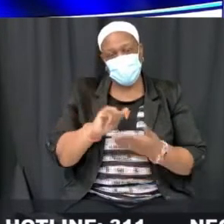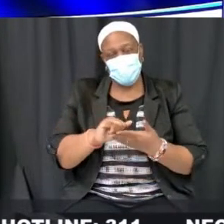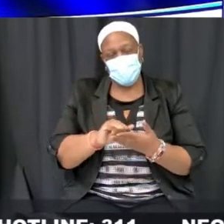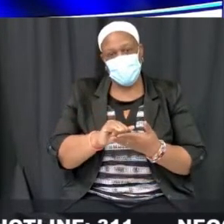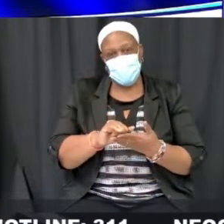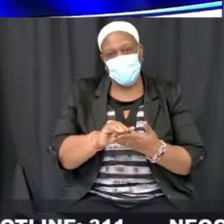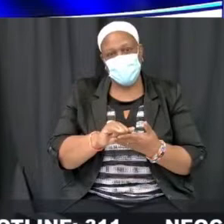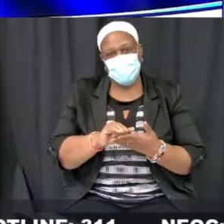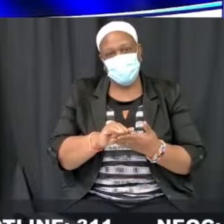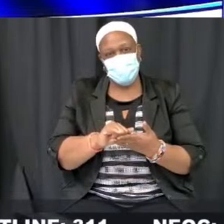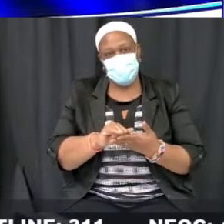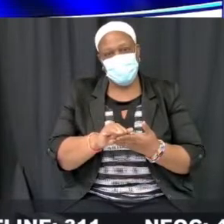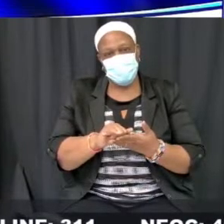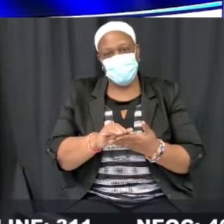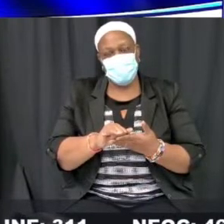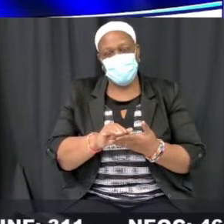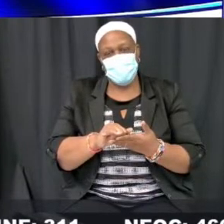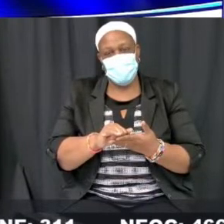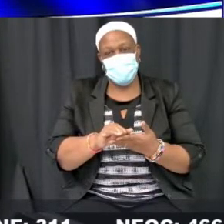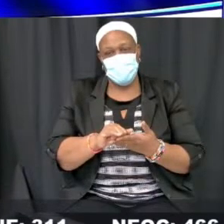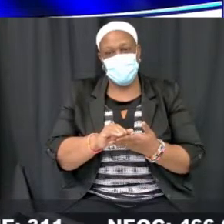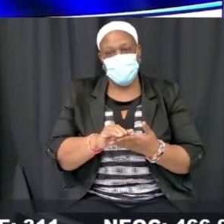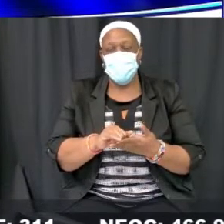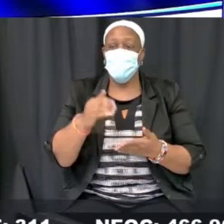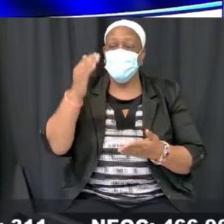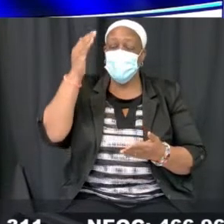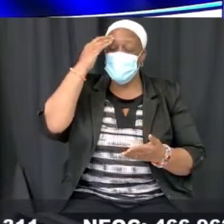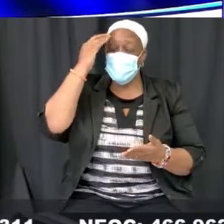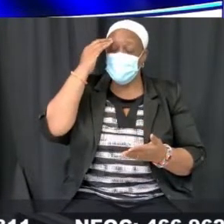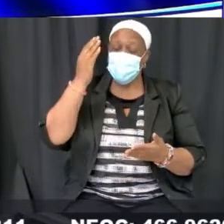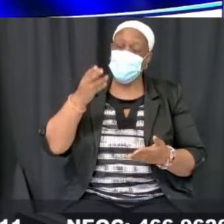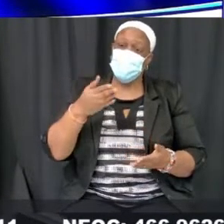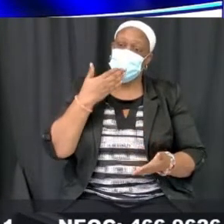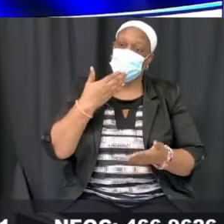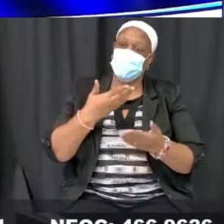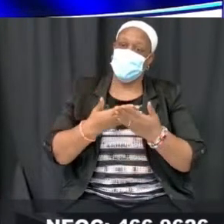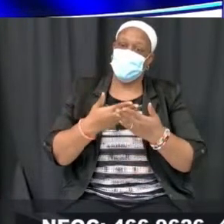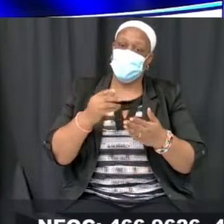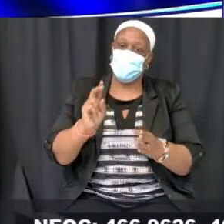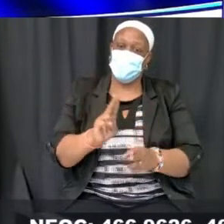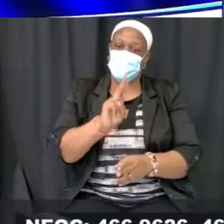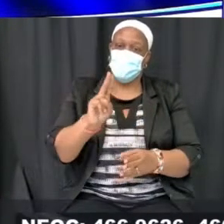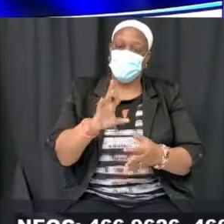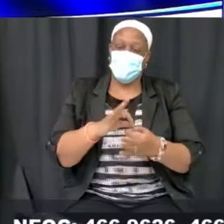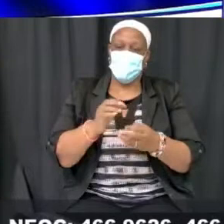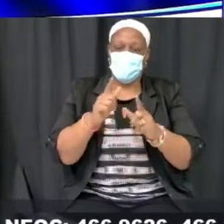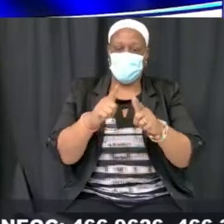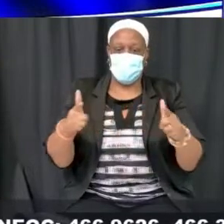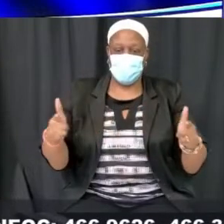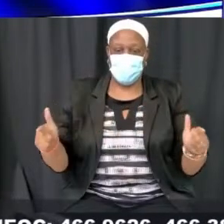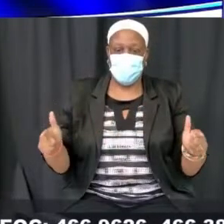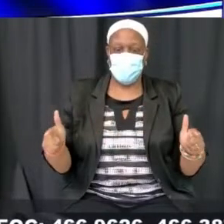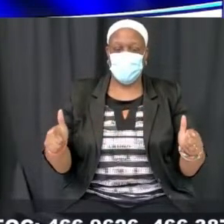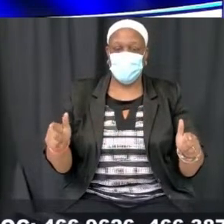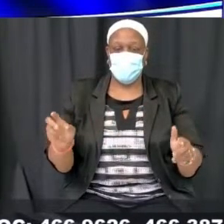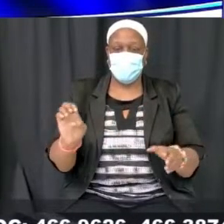simply showing their excellence in the use of the English language and the delivery of a great